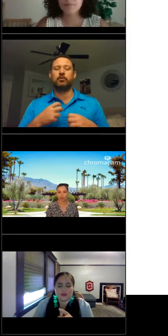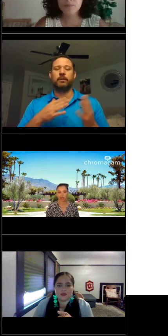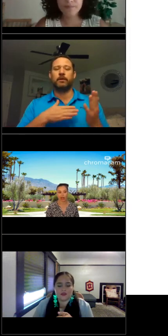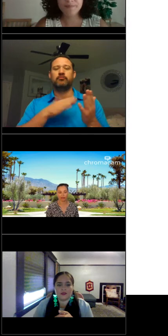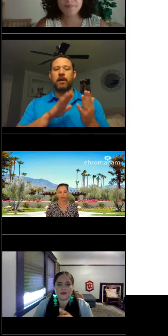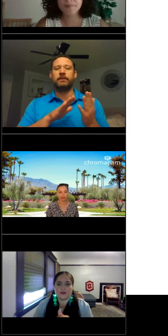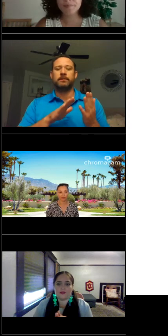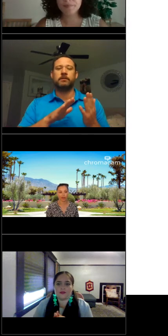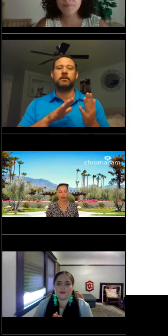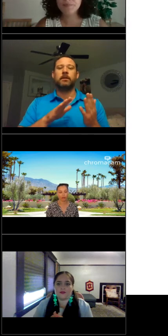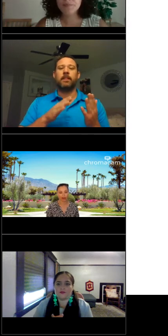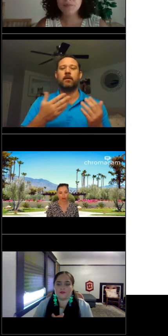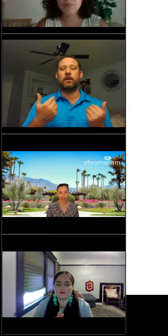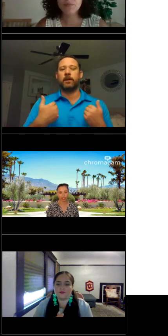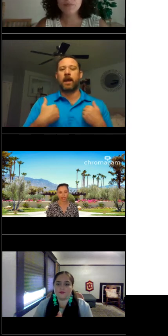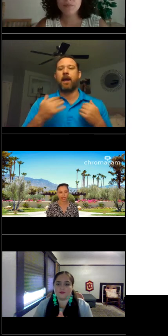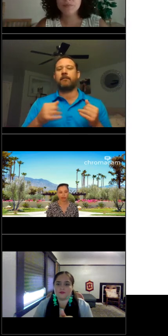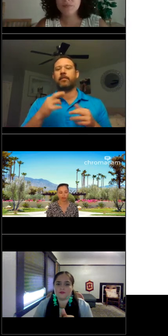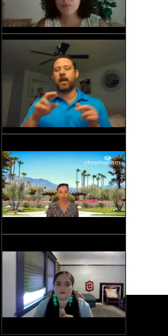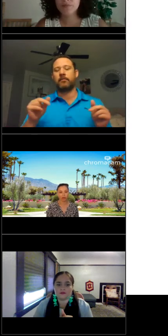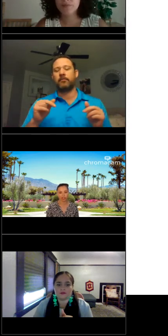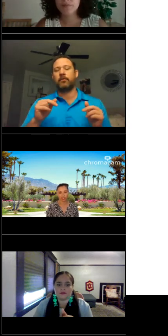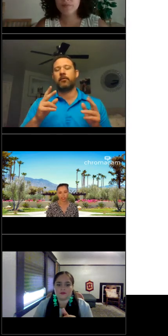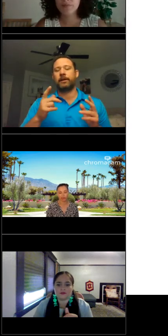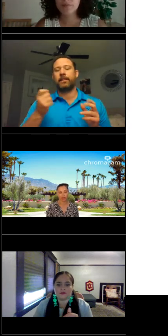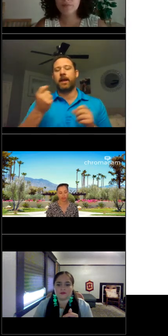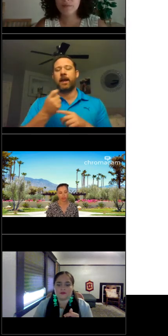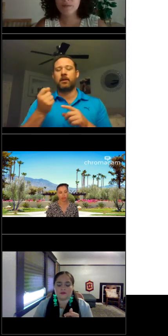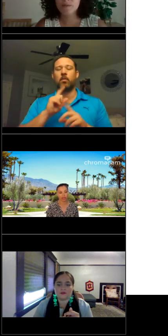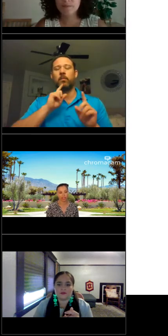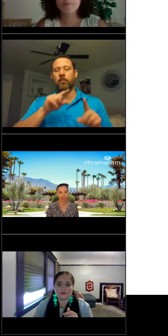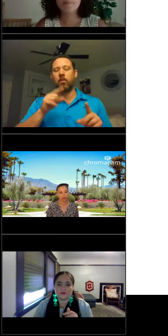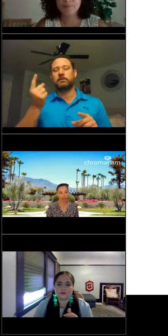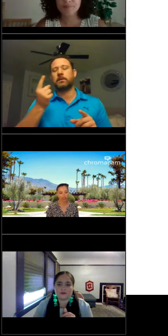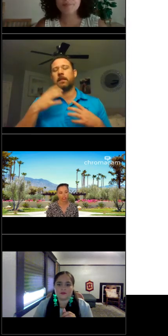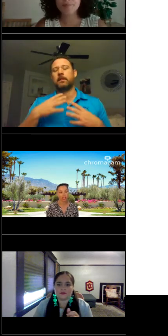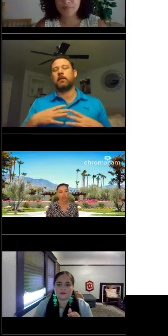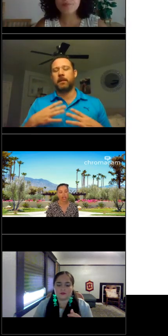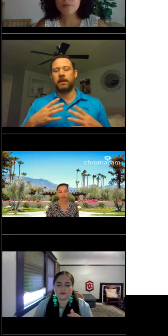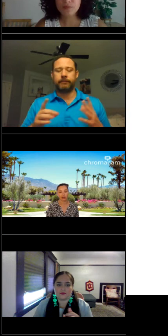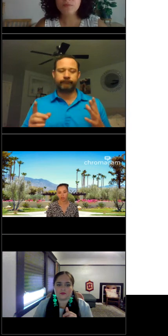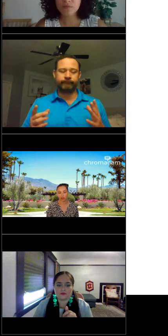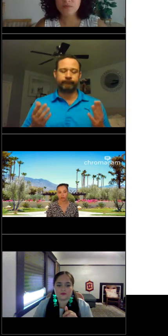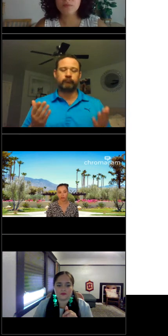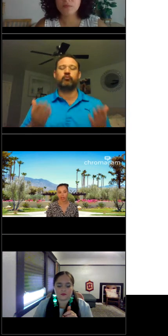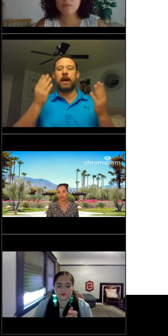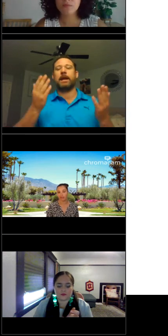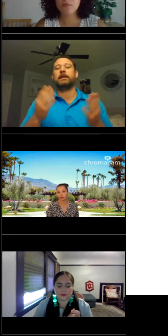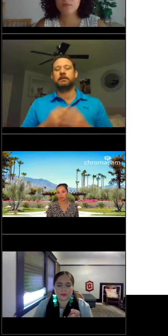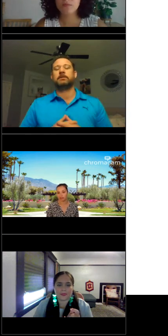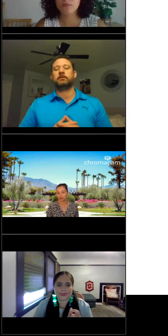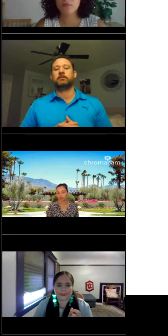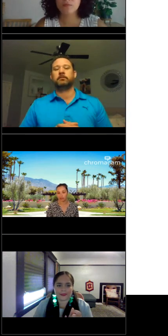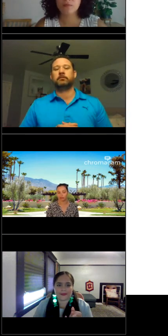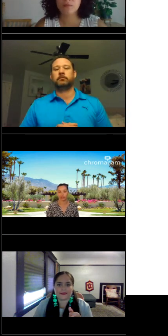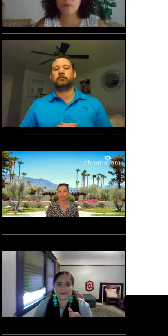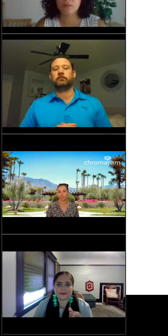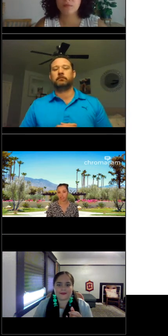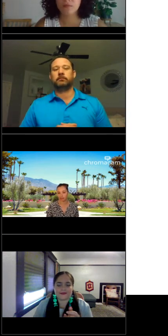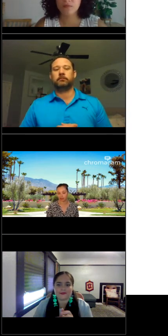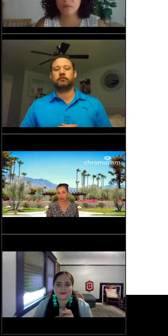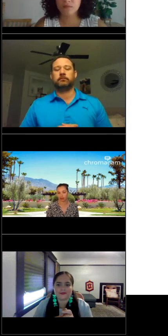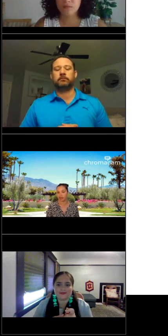that we would have that record in the annual report that this is something that the committee has raised, and we haven't been able to